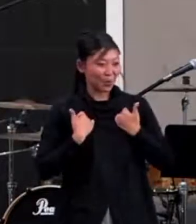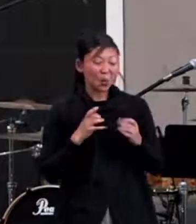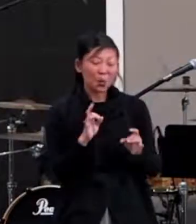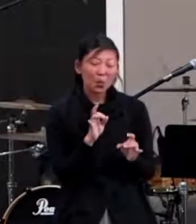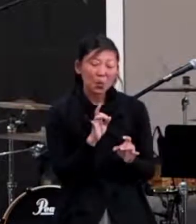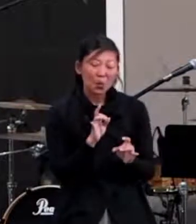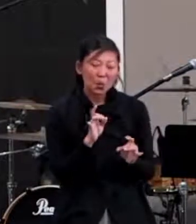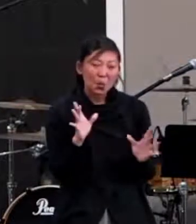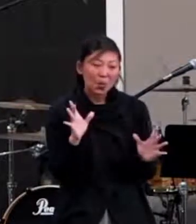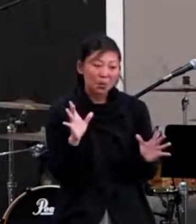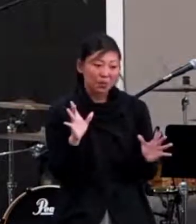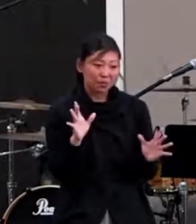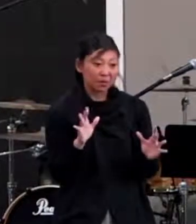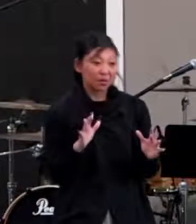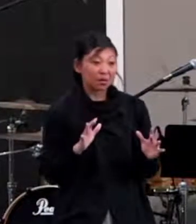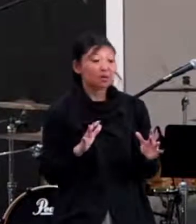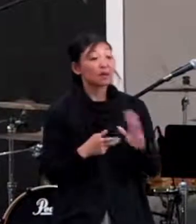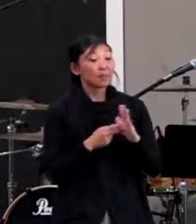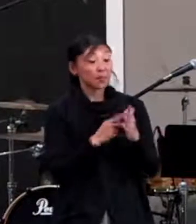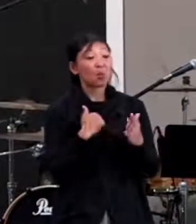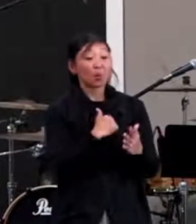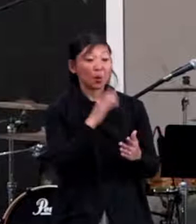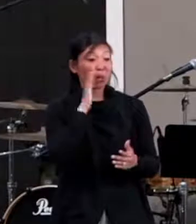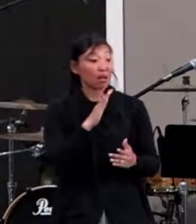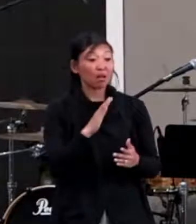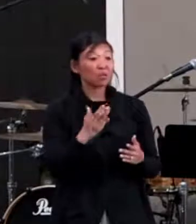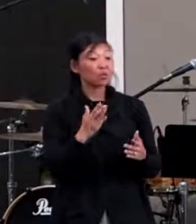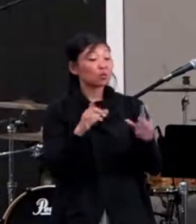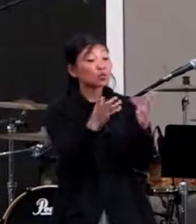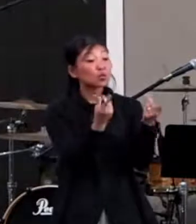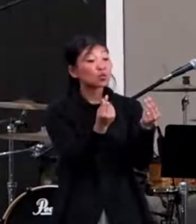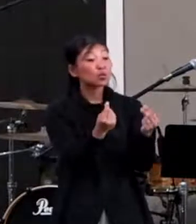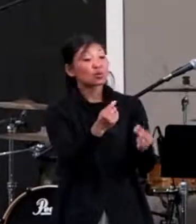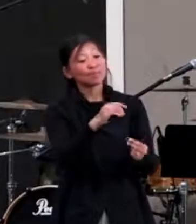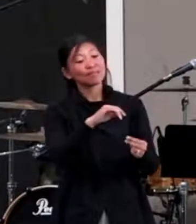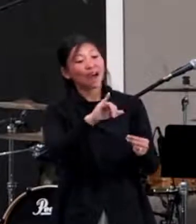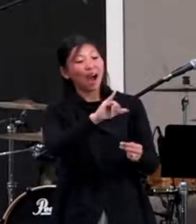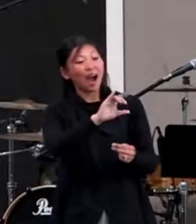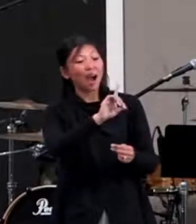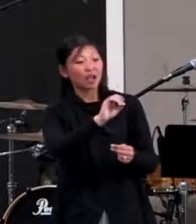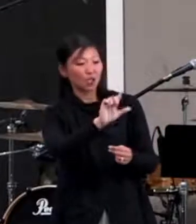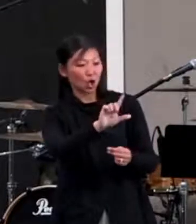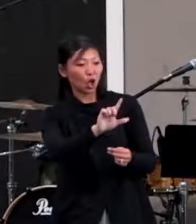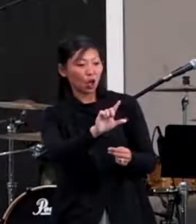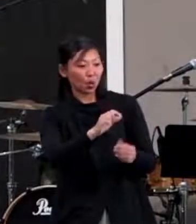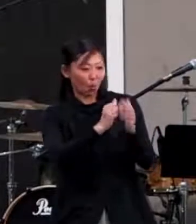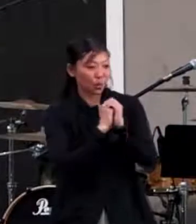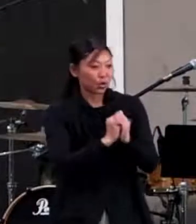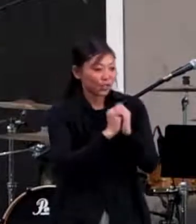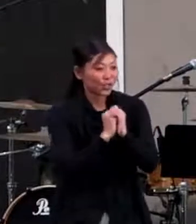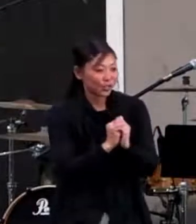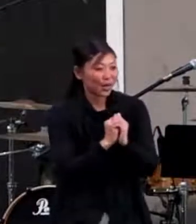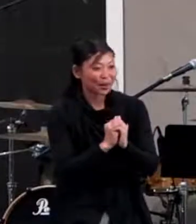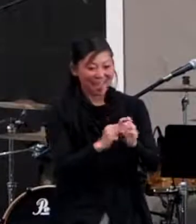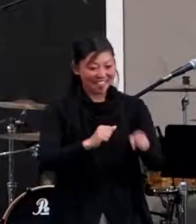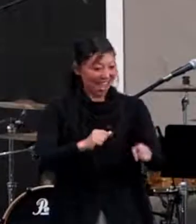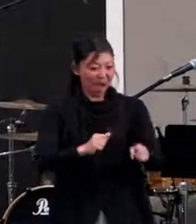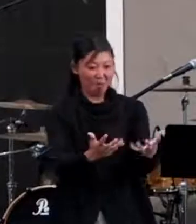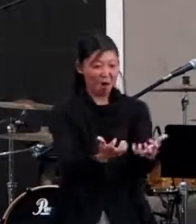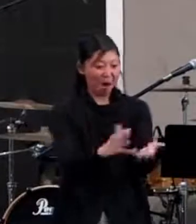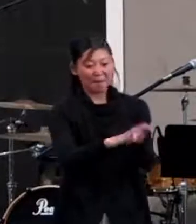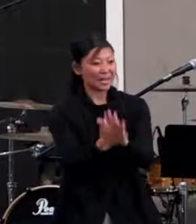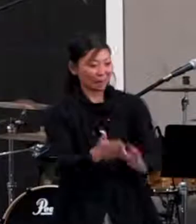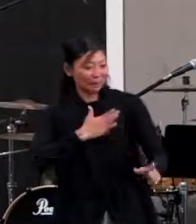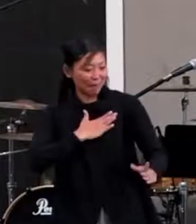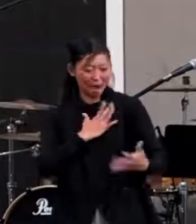devastating step that leads us full-blown into idolatry and slavery. It has become an idol or a God replacement